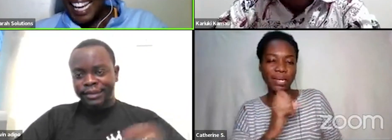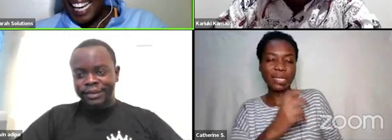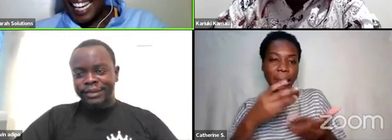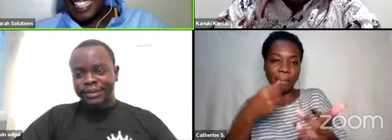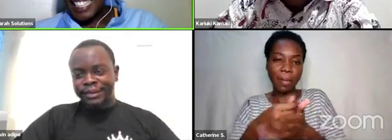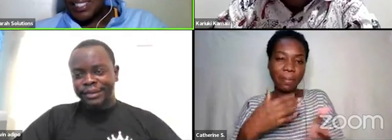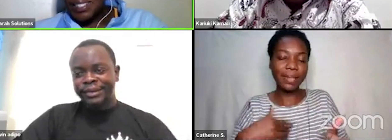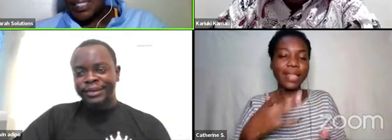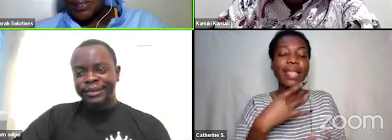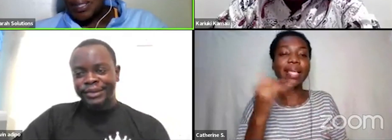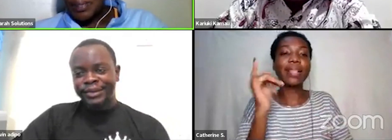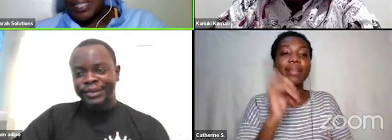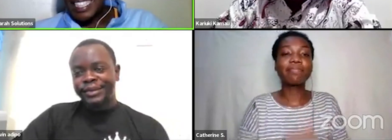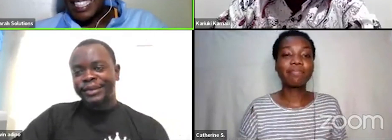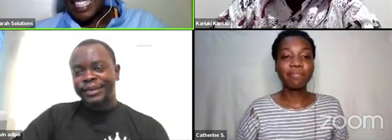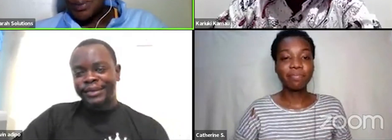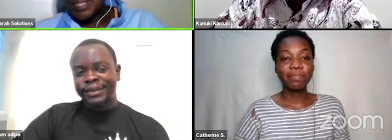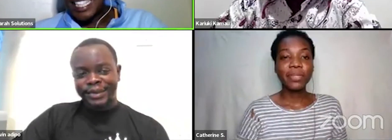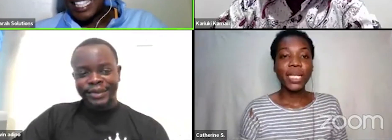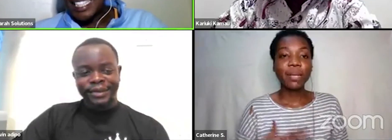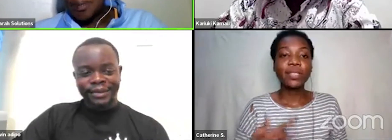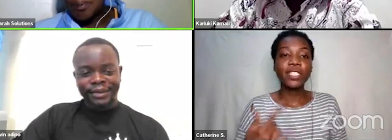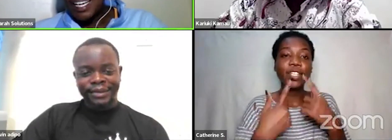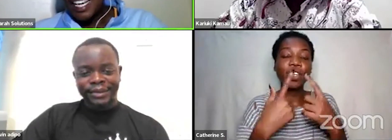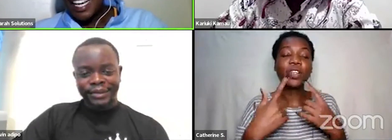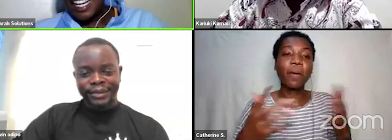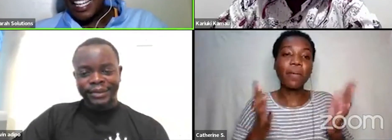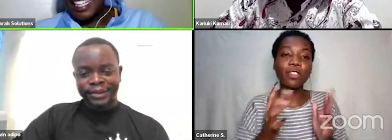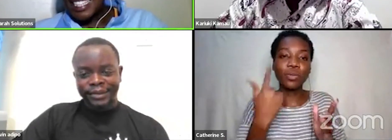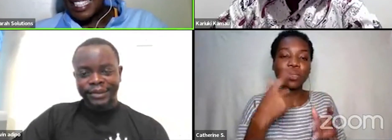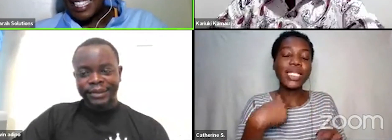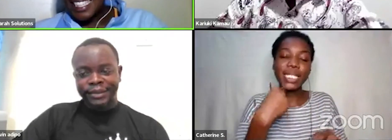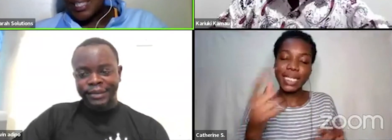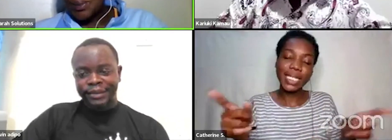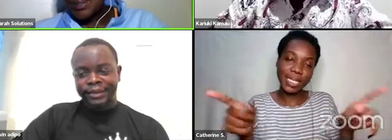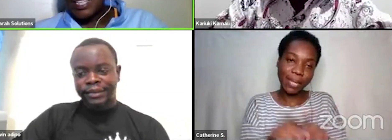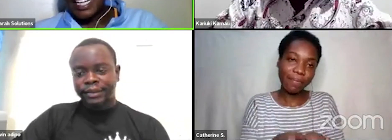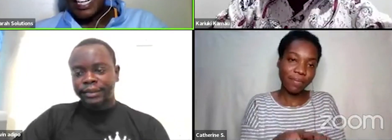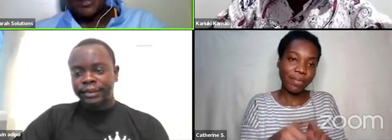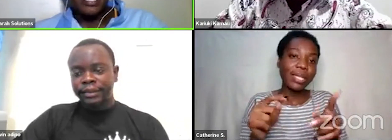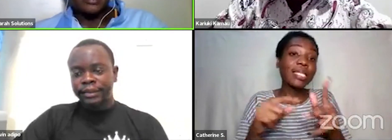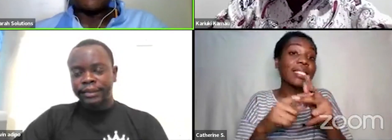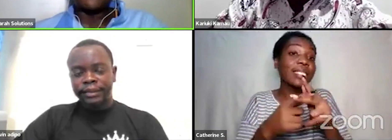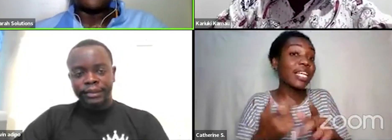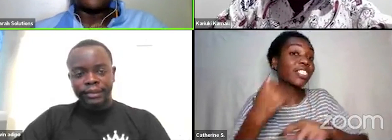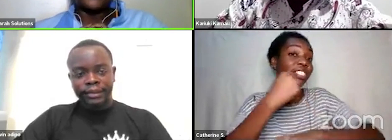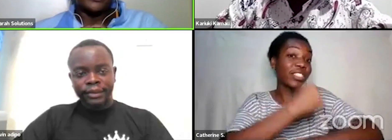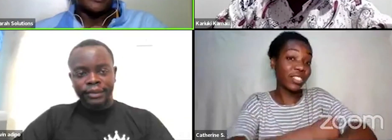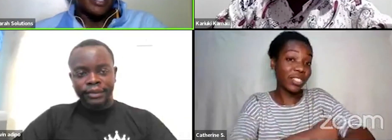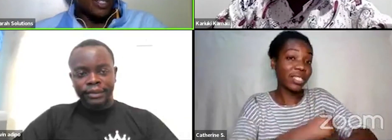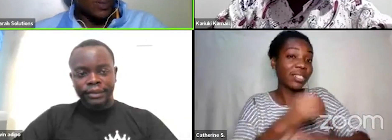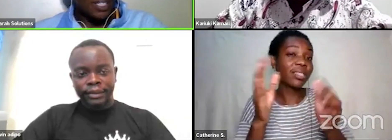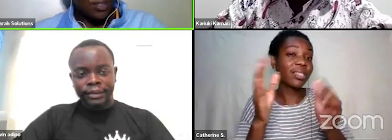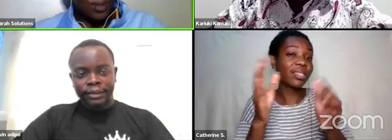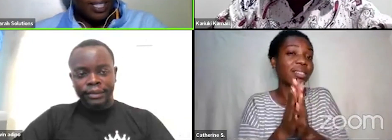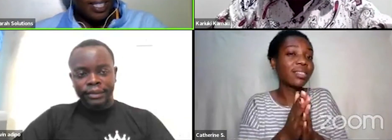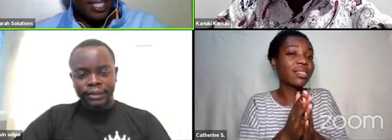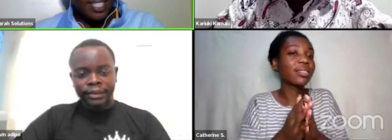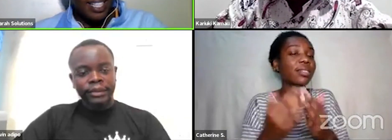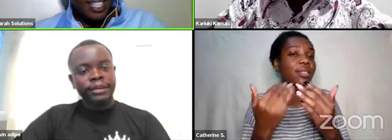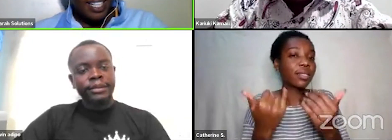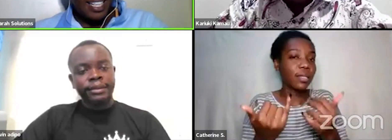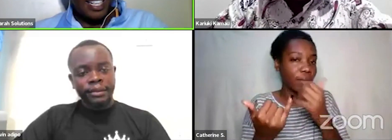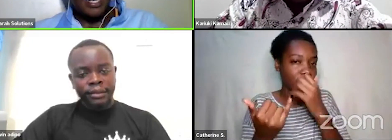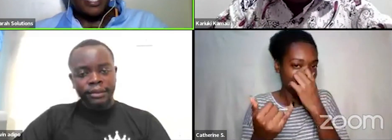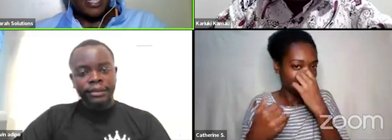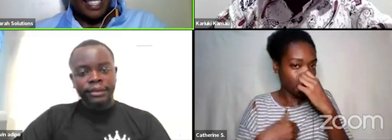that. I like that. I was talking to somebody yesterday who said the same. They started the school and now they have 220